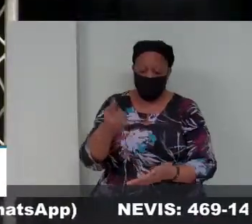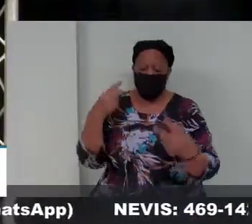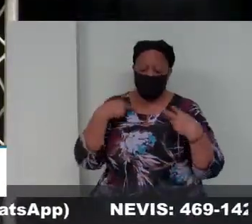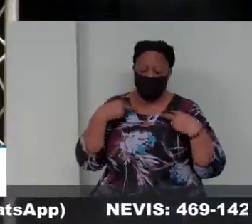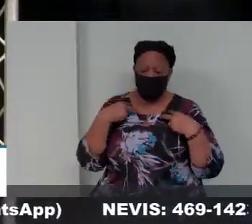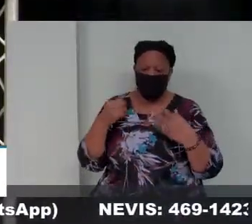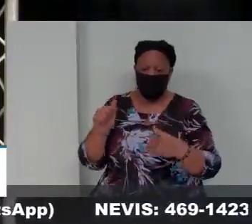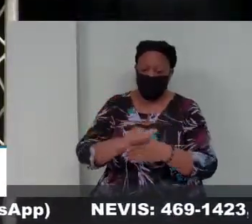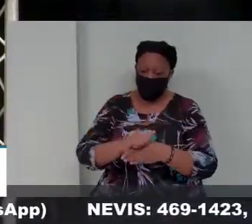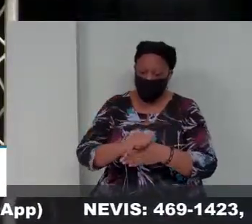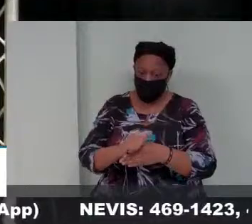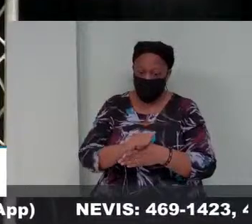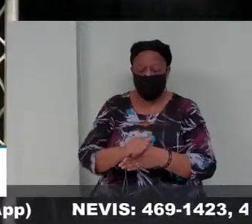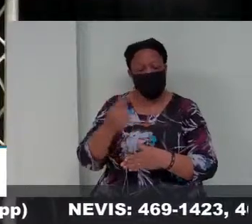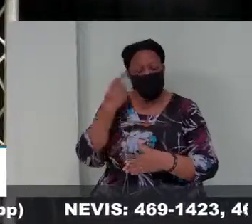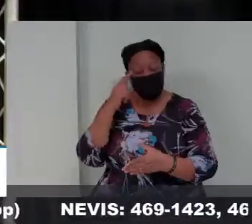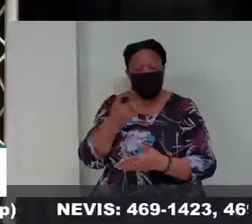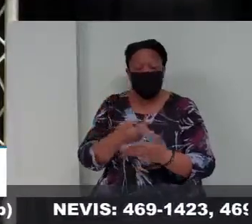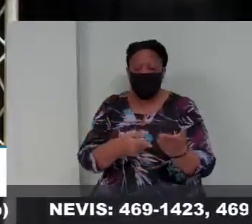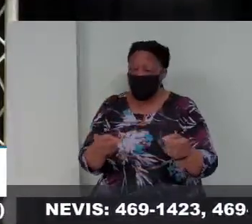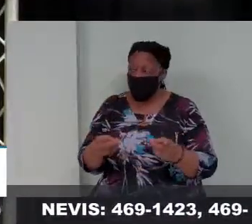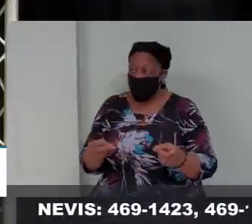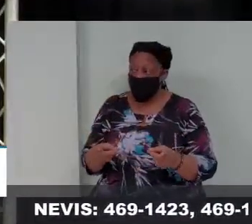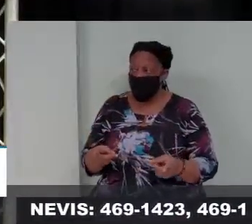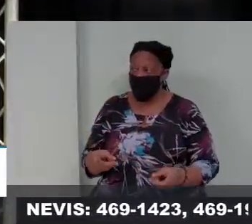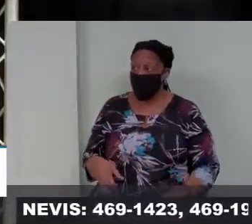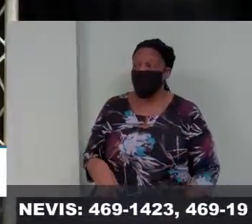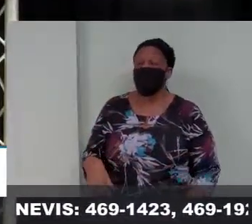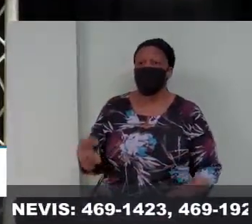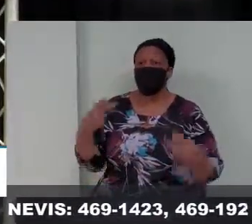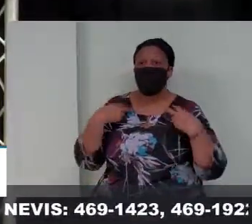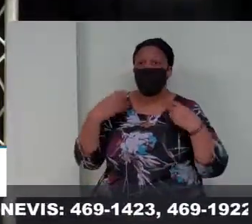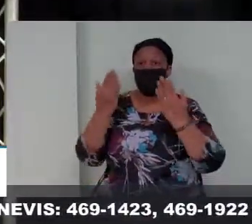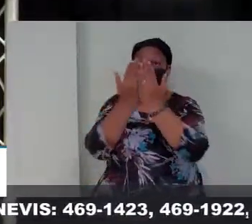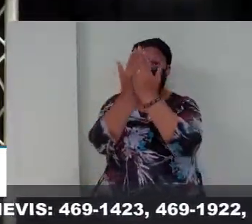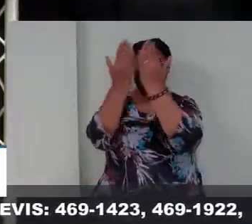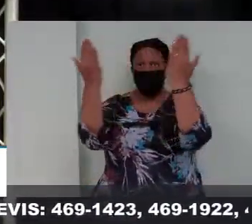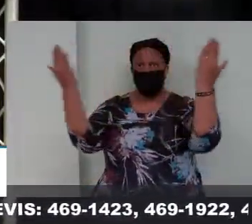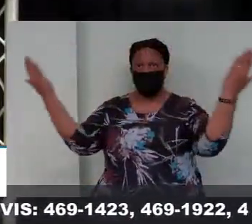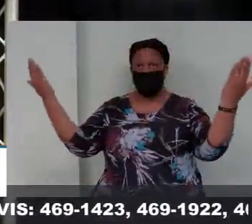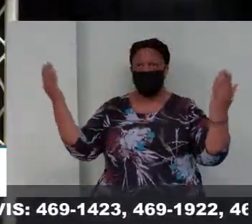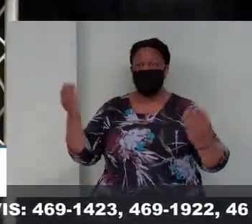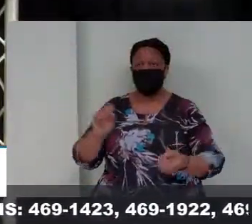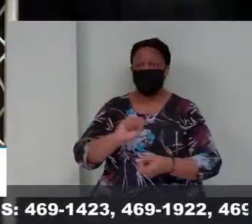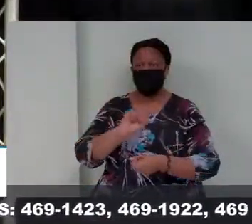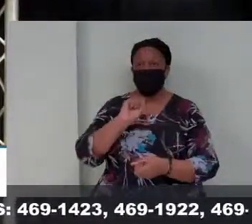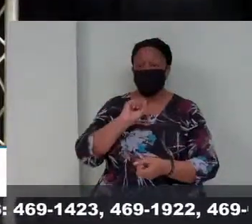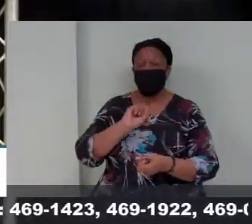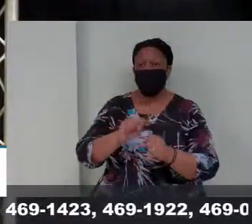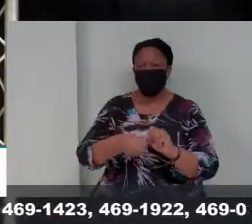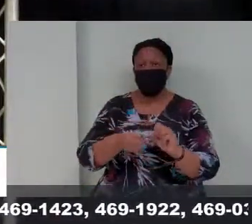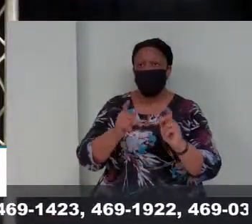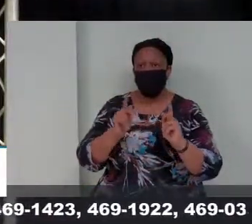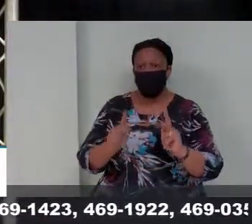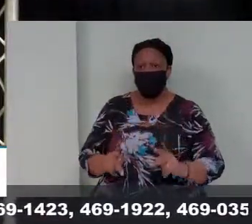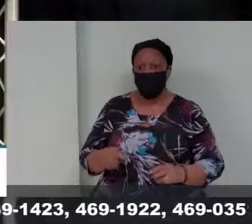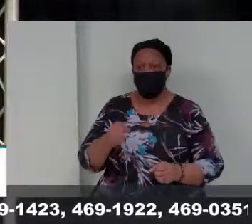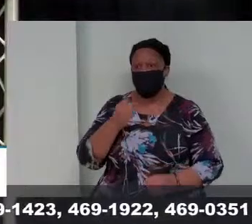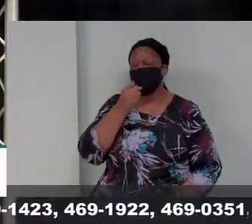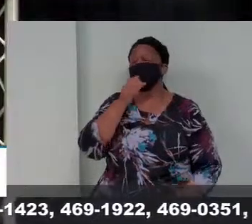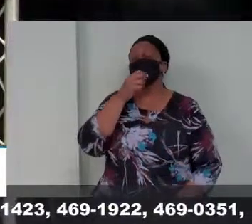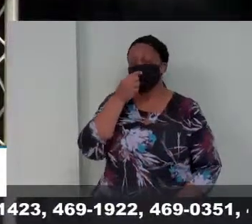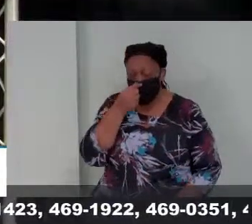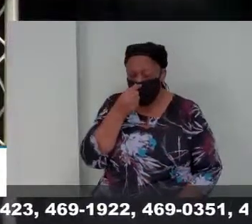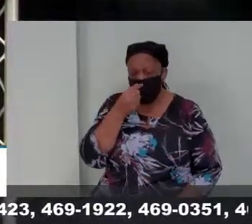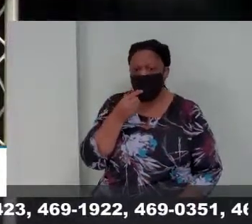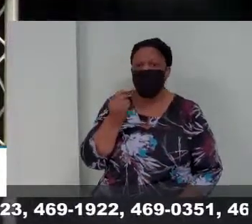the counters, they are equipped with sneeze guards, and the frontline workers who are behind